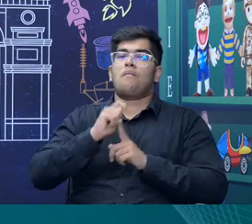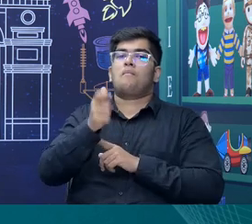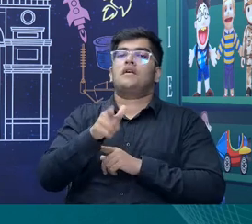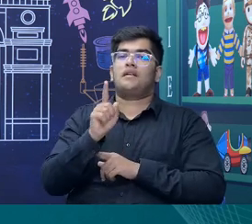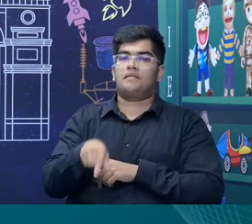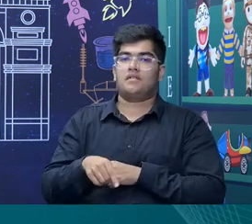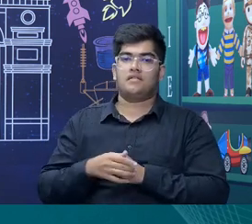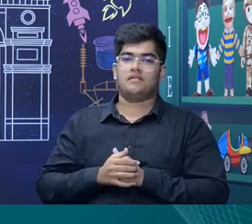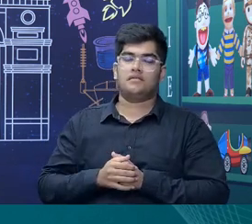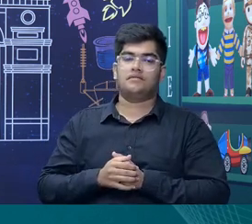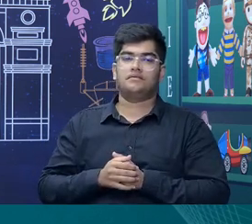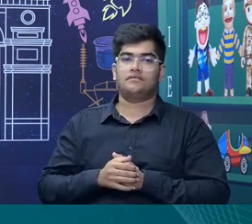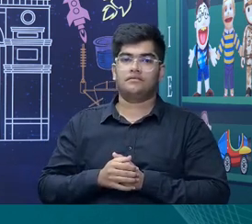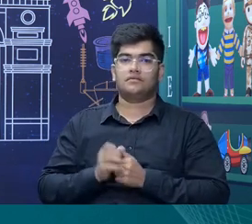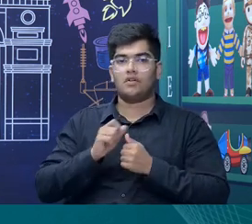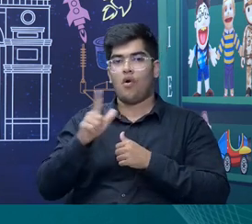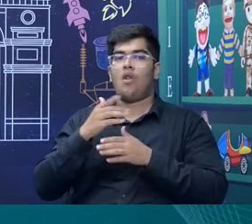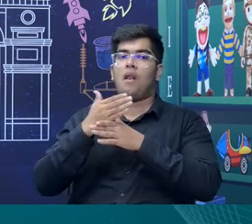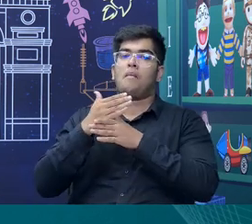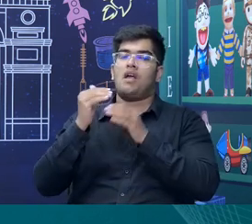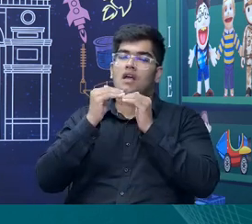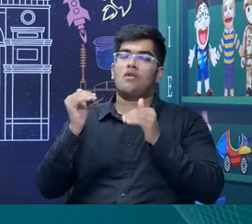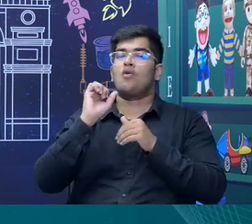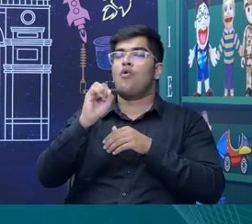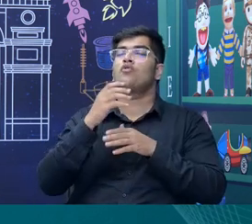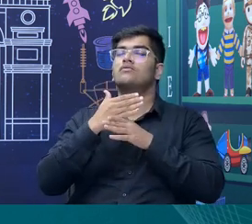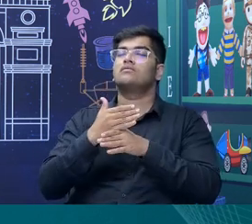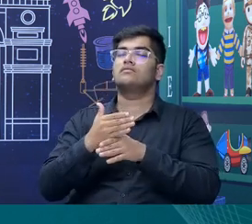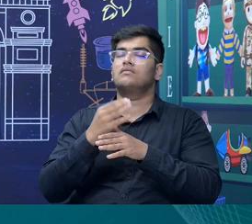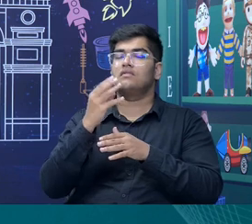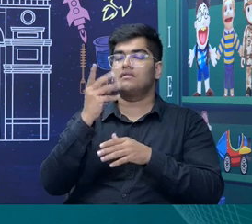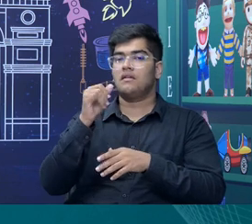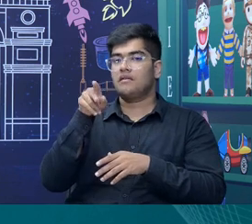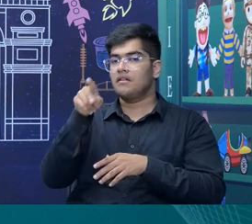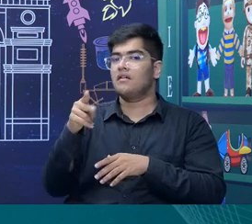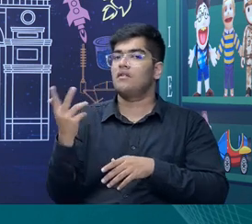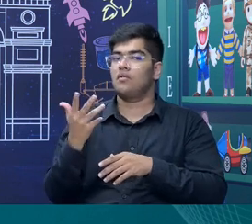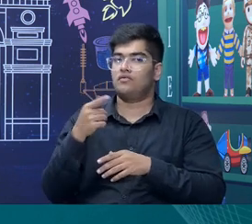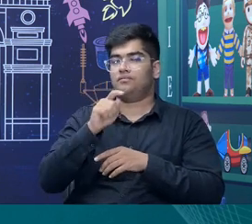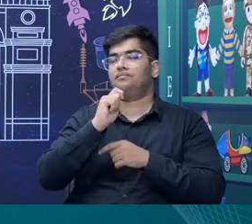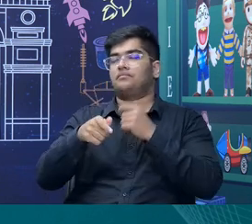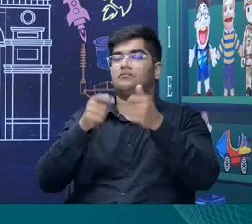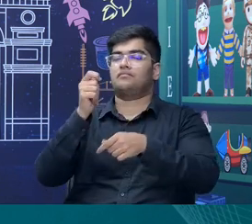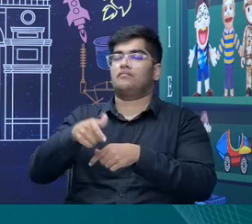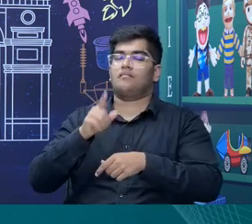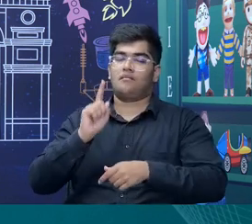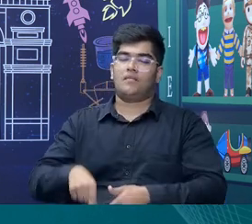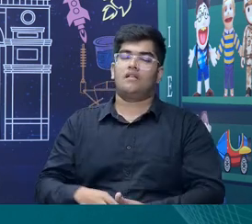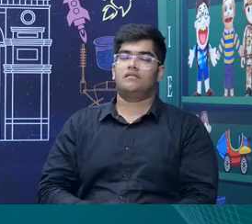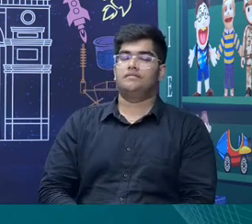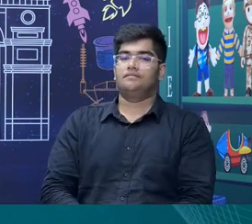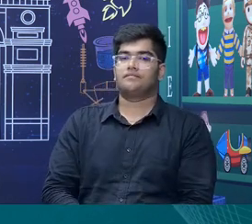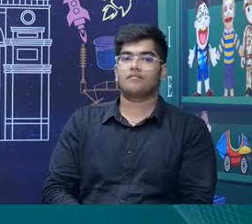be will be borne by all the partners including the outgoing partner that is the retiring